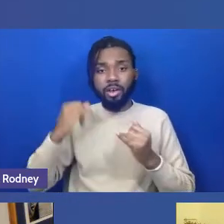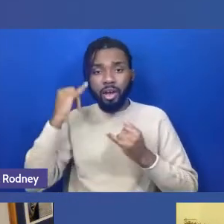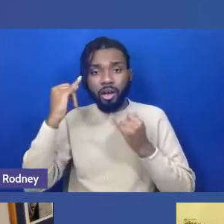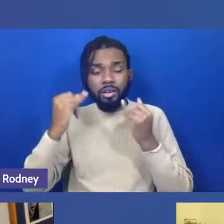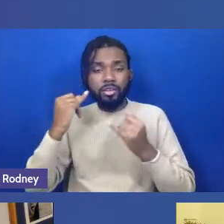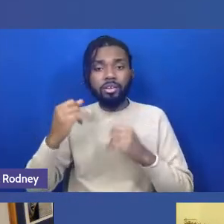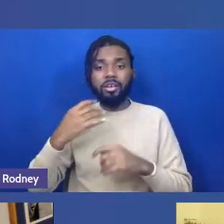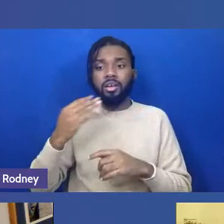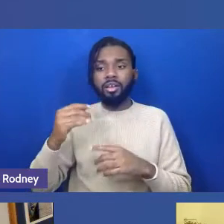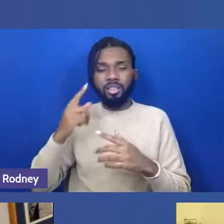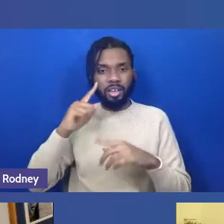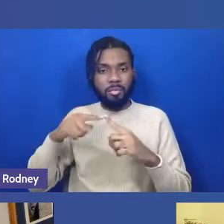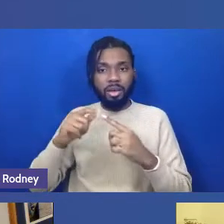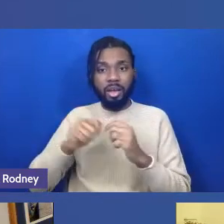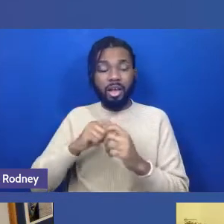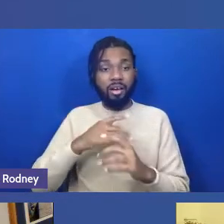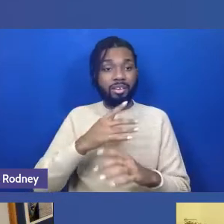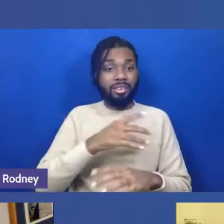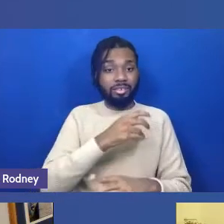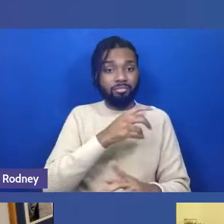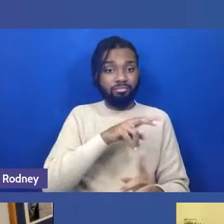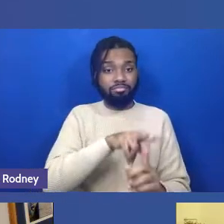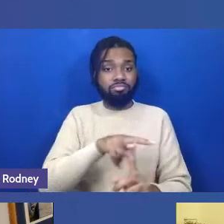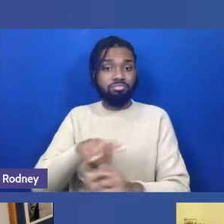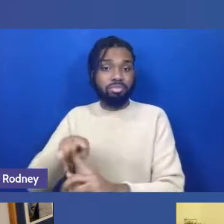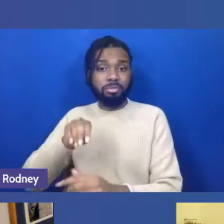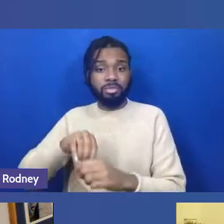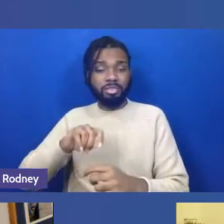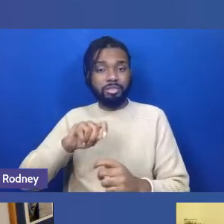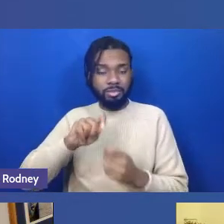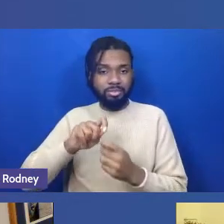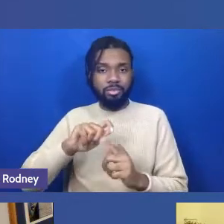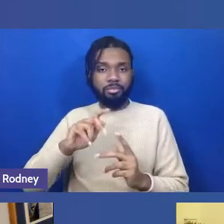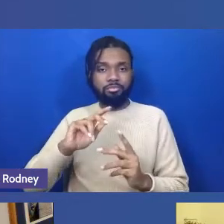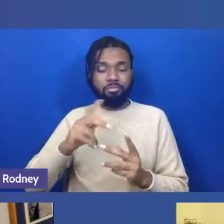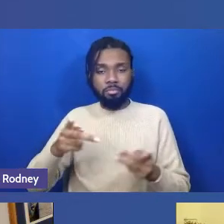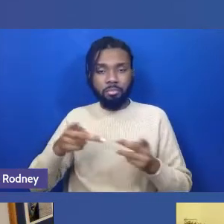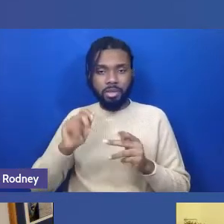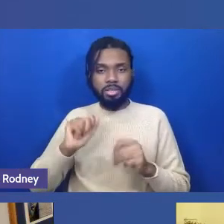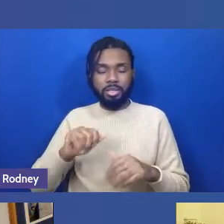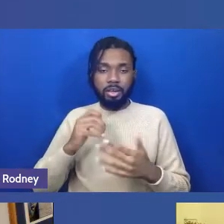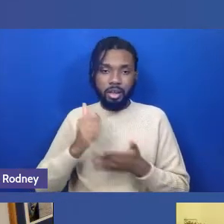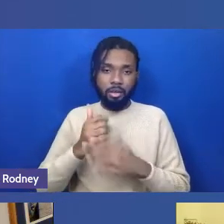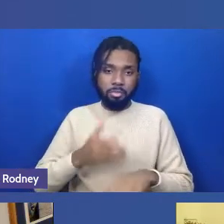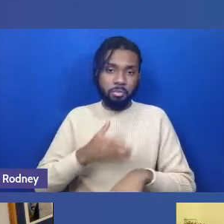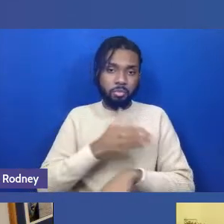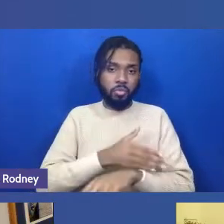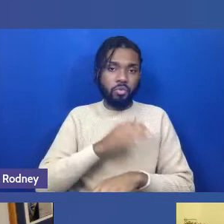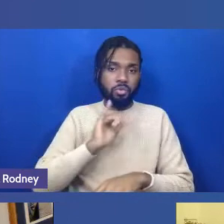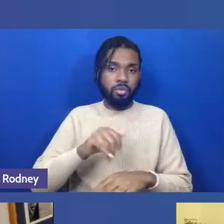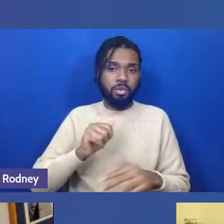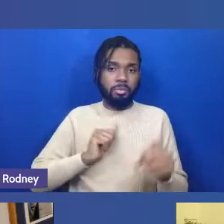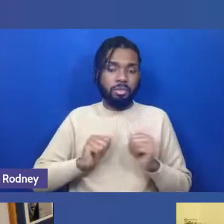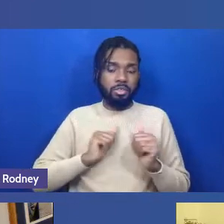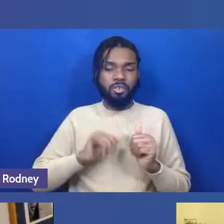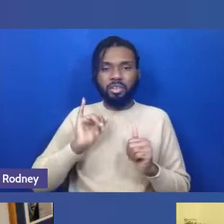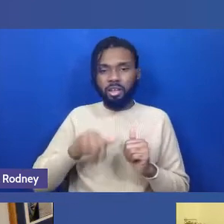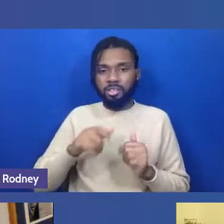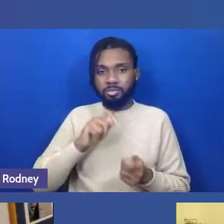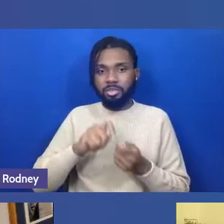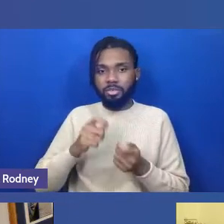that actually enhances and enriches the piece. So that's what my pitches essentially contain when I'm talking to somebody about